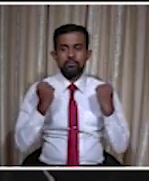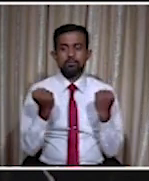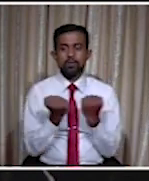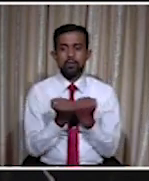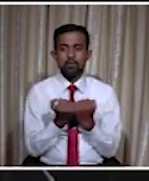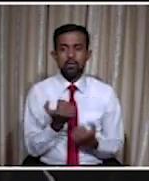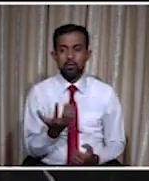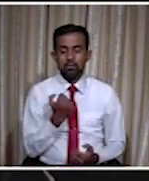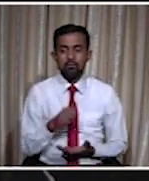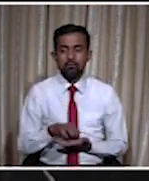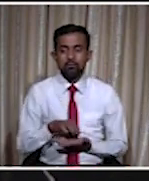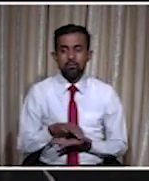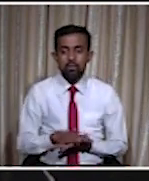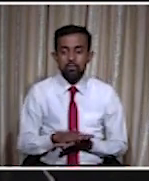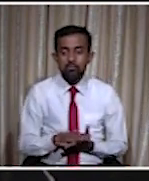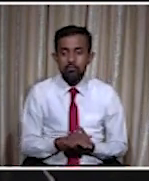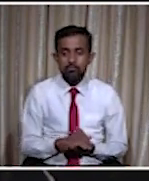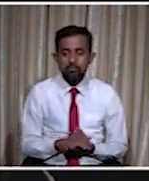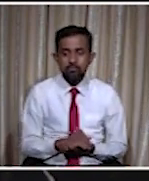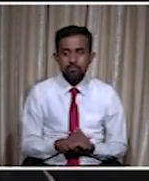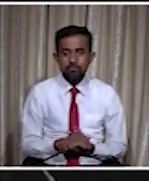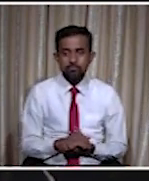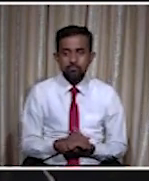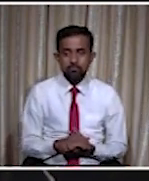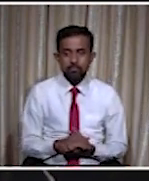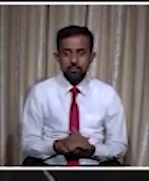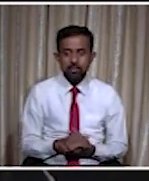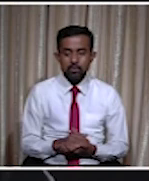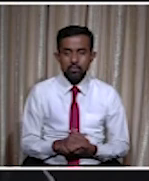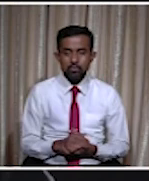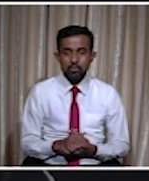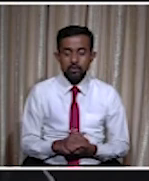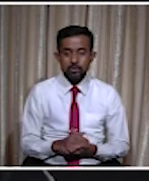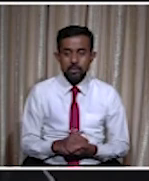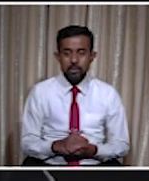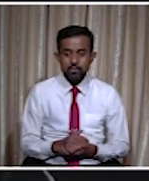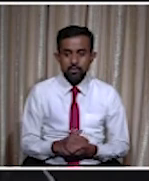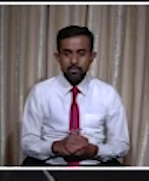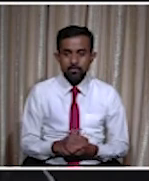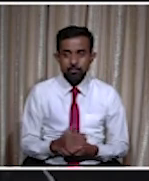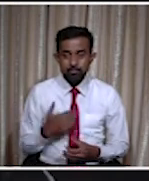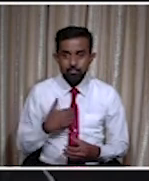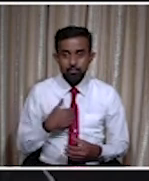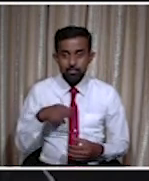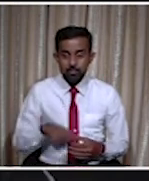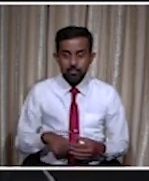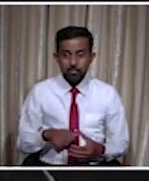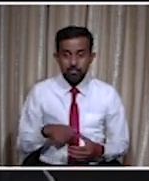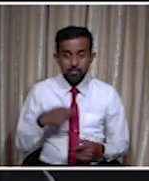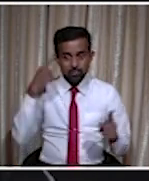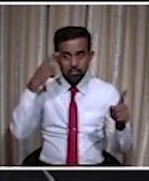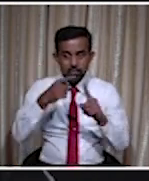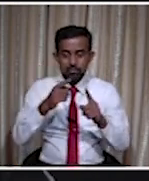for people to protest, and the manner in which the oppression was taking place, people had